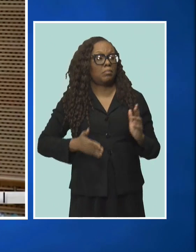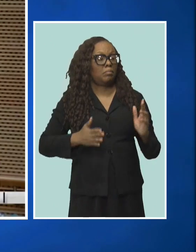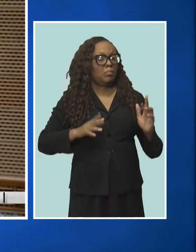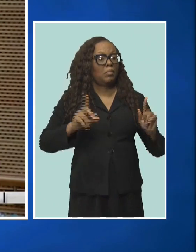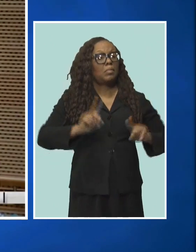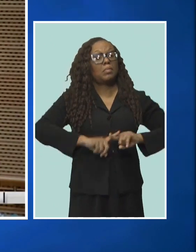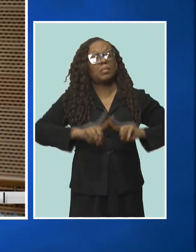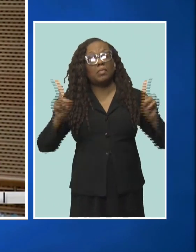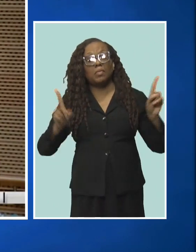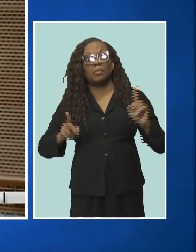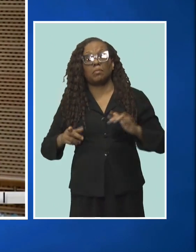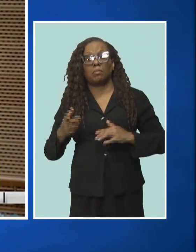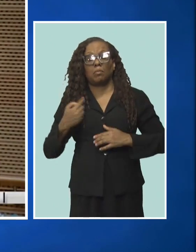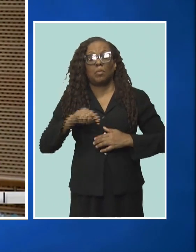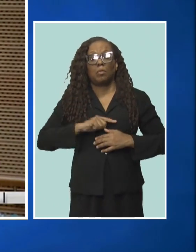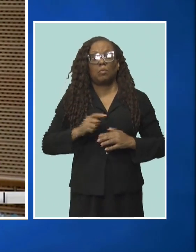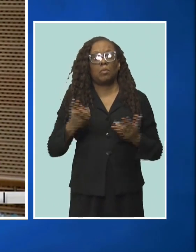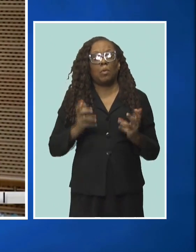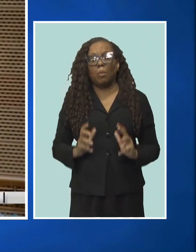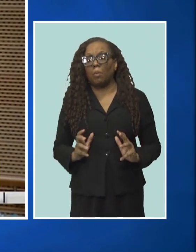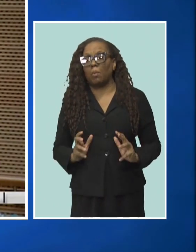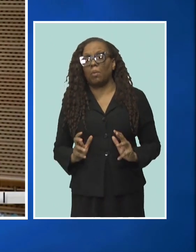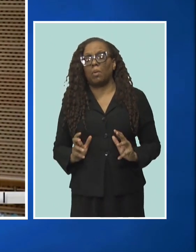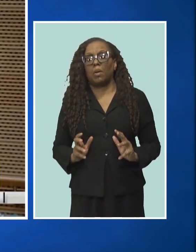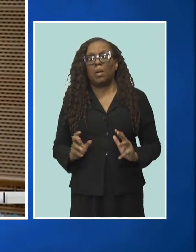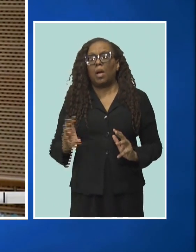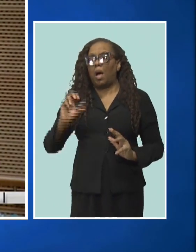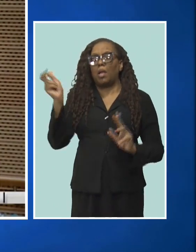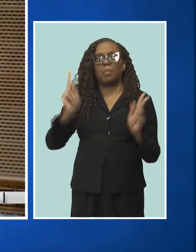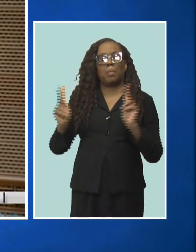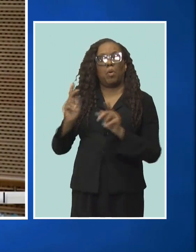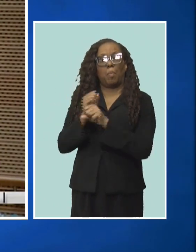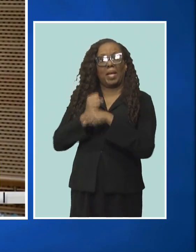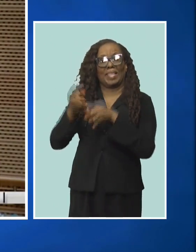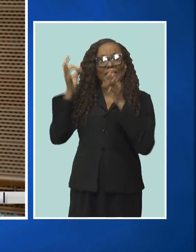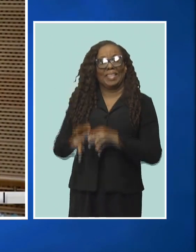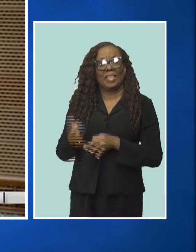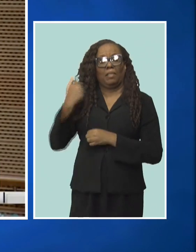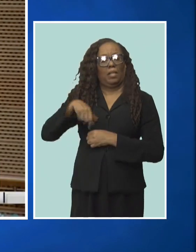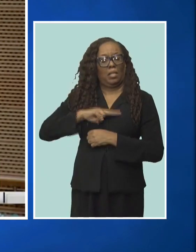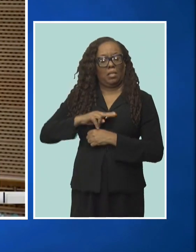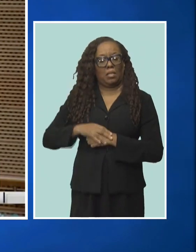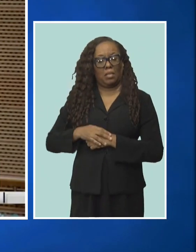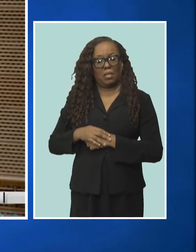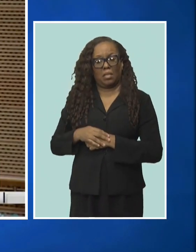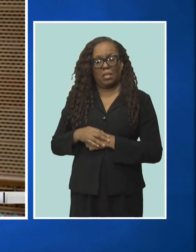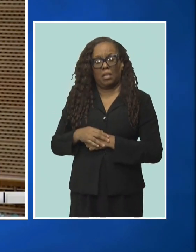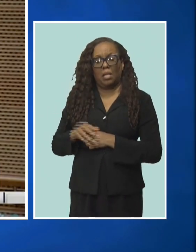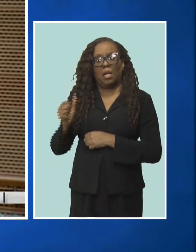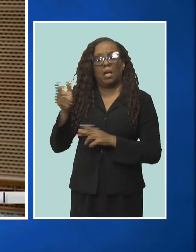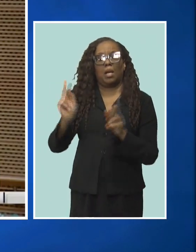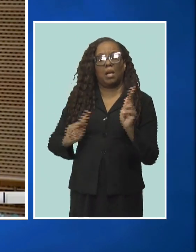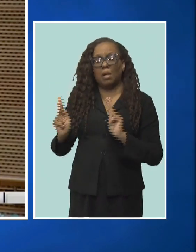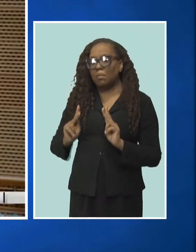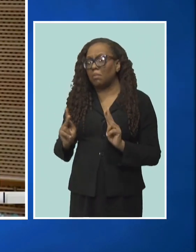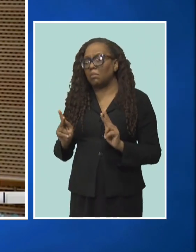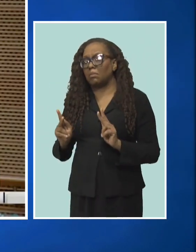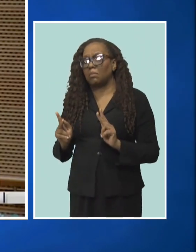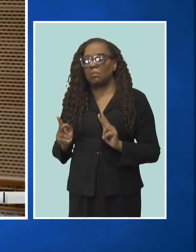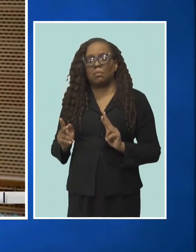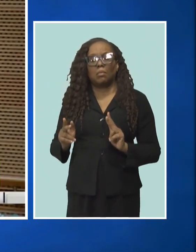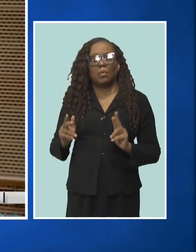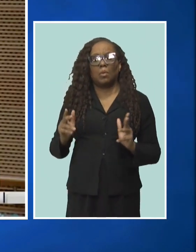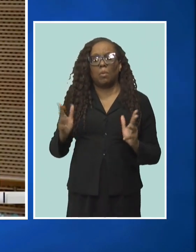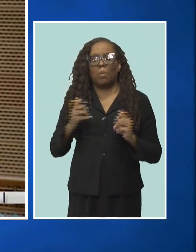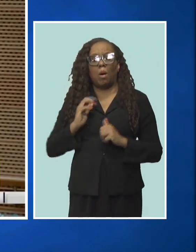and will not once again be determined by a middleman who will ensure that the Middle Passage is one that sees our people